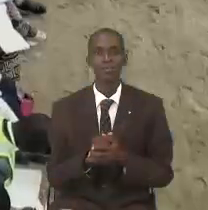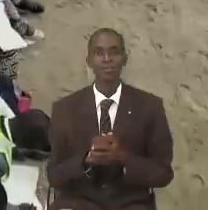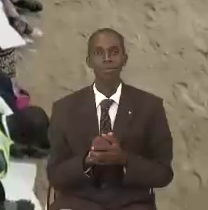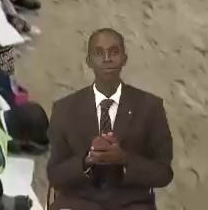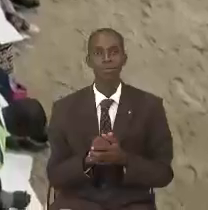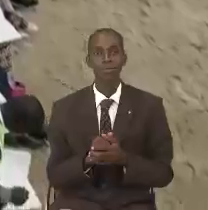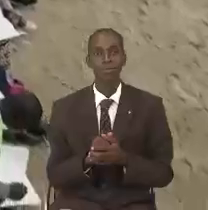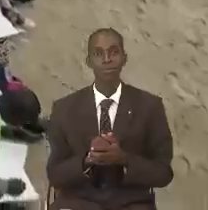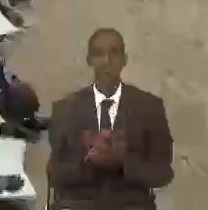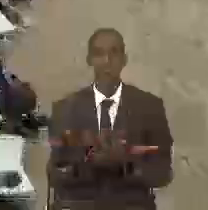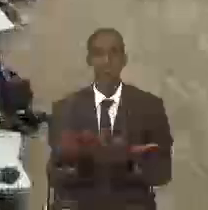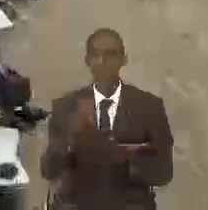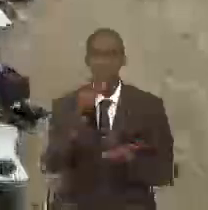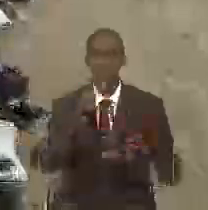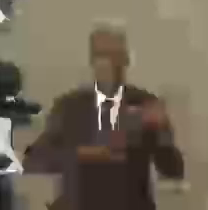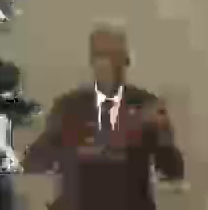I'm not hearing you very well.